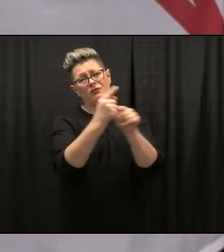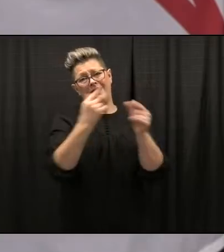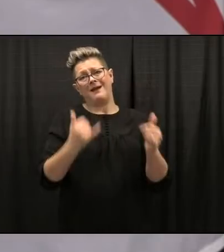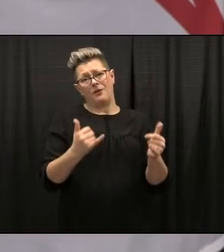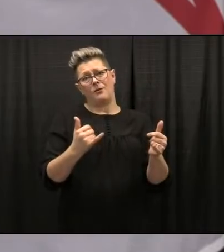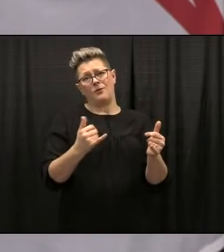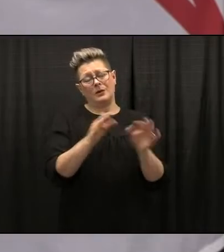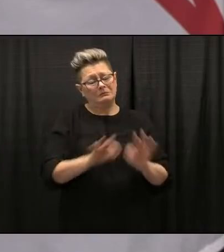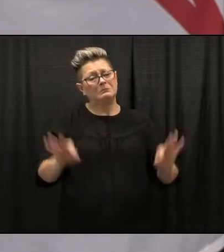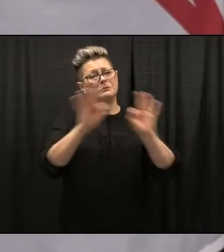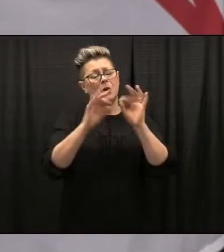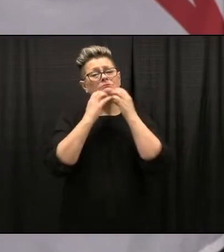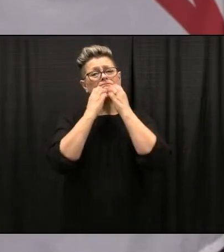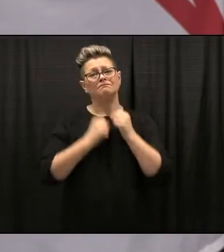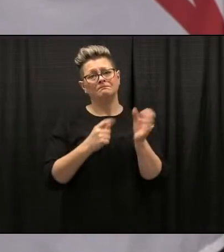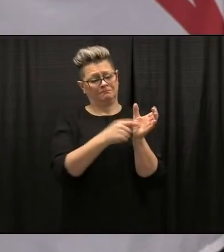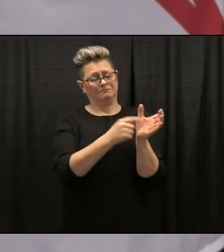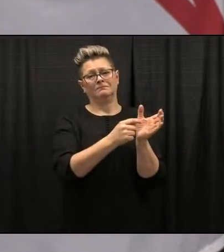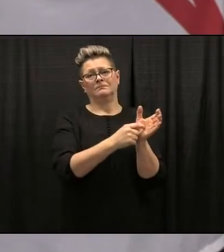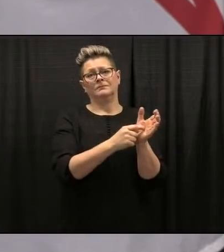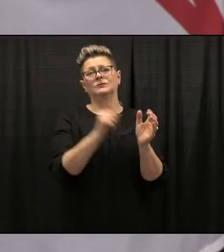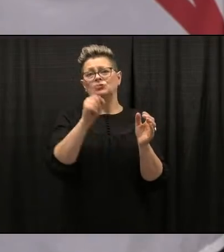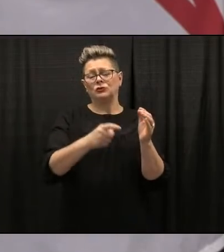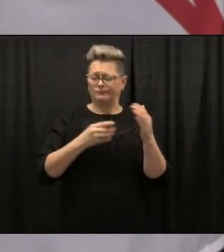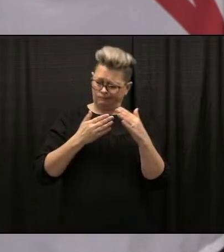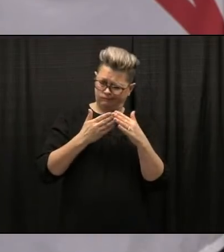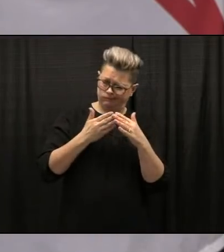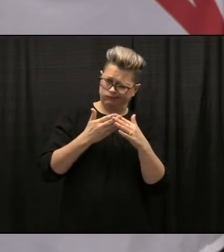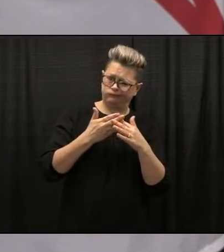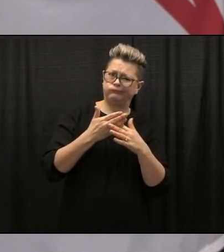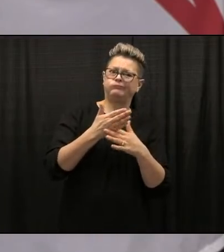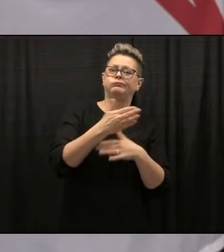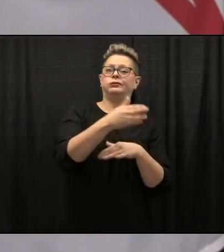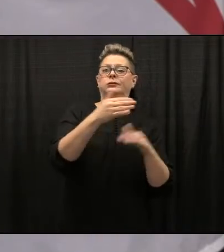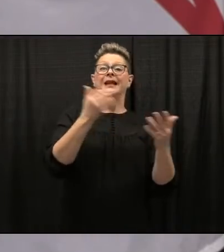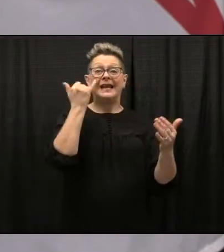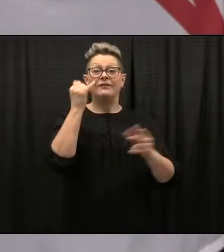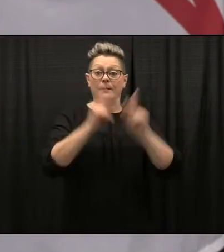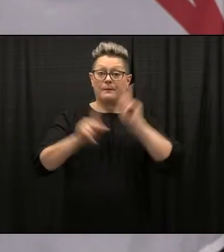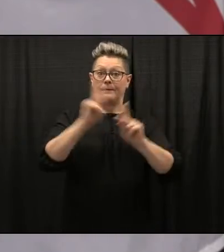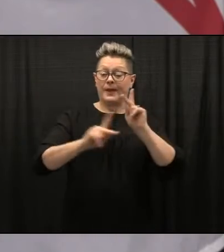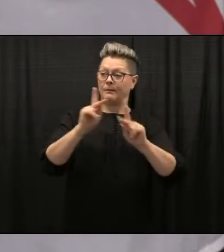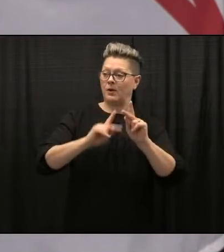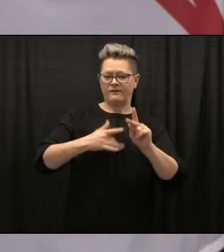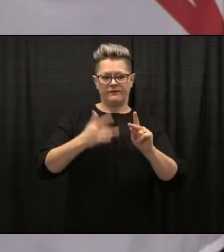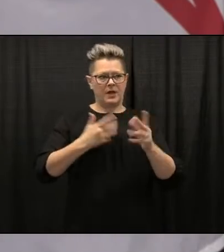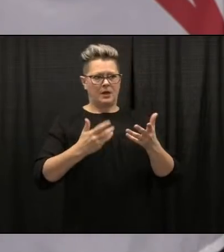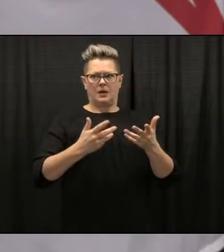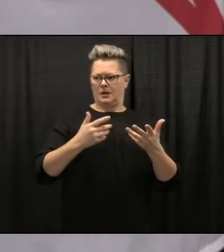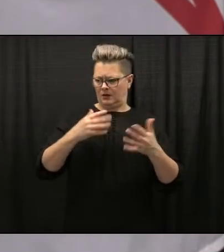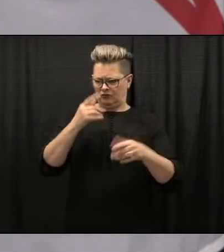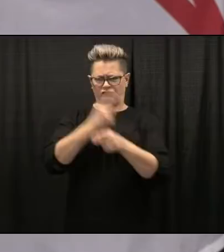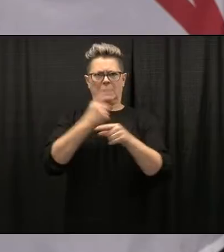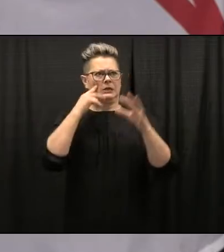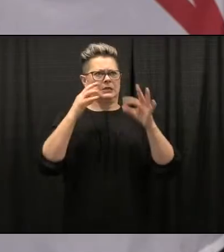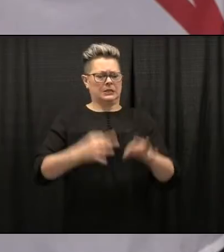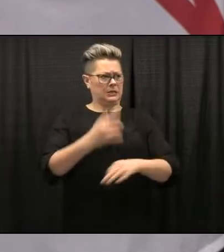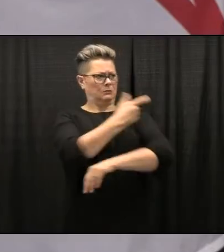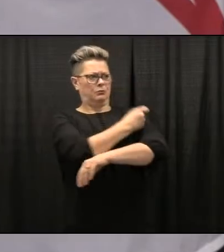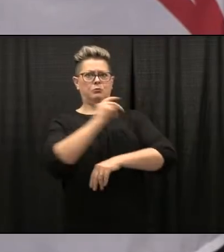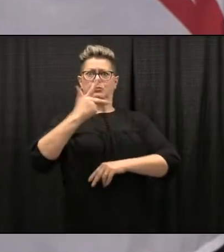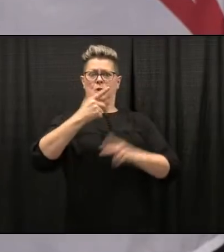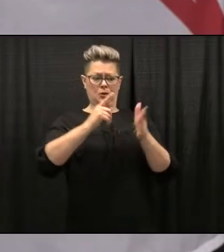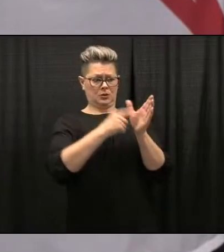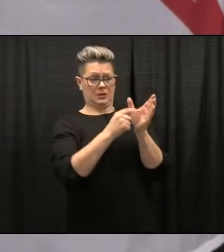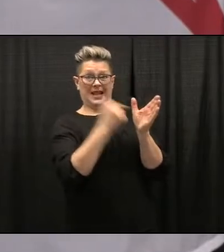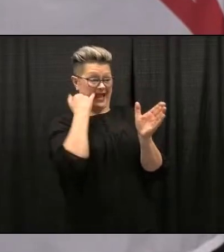through this wave. And if it alters people's behavior, to ensure that they make the right decision and to get boosted